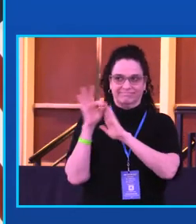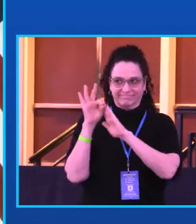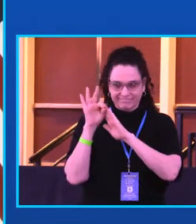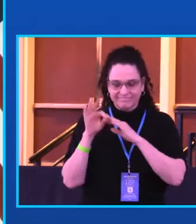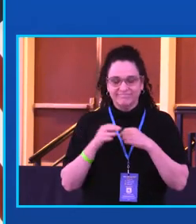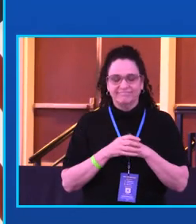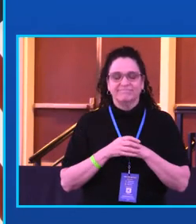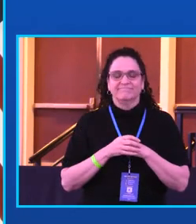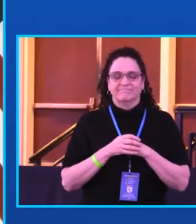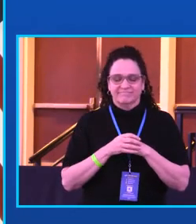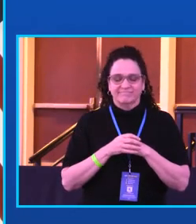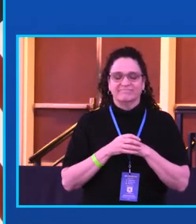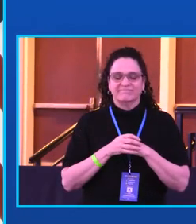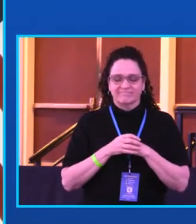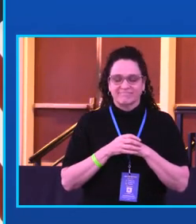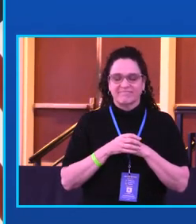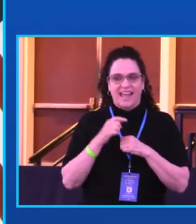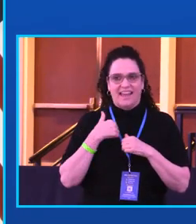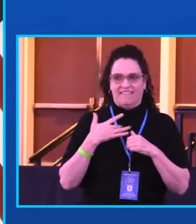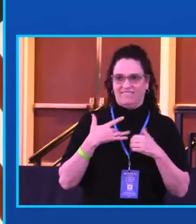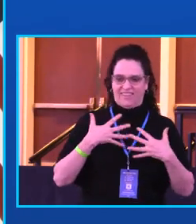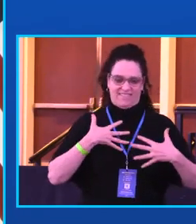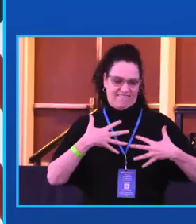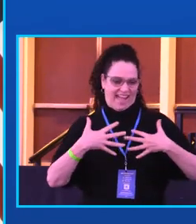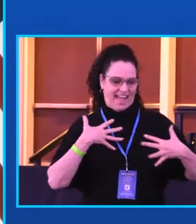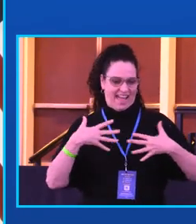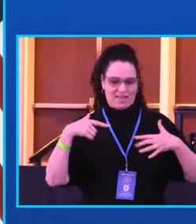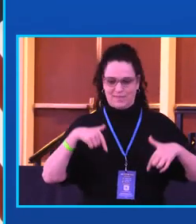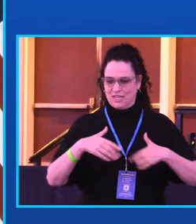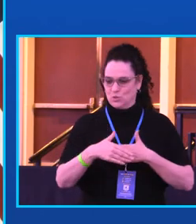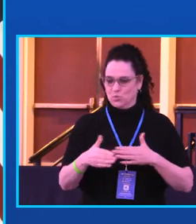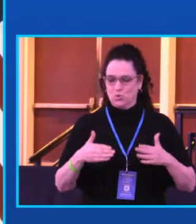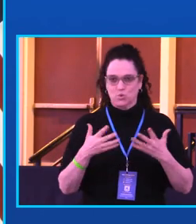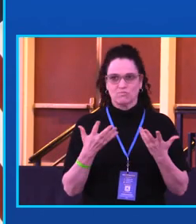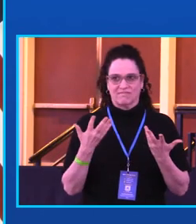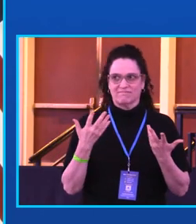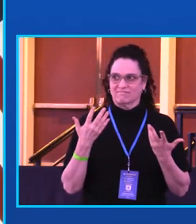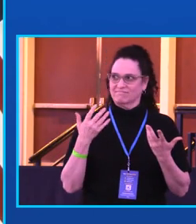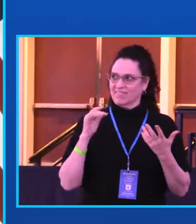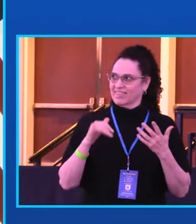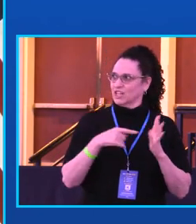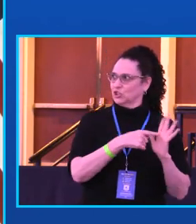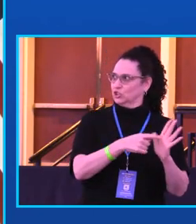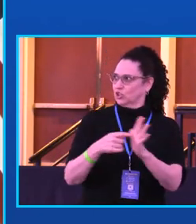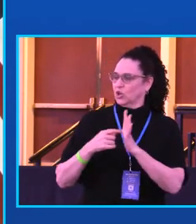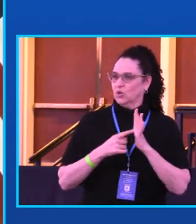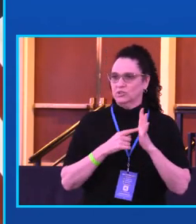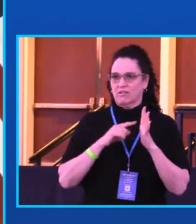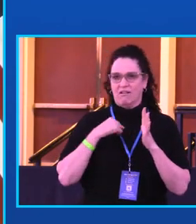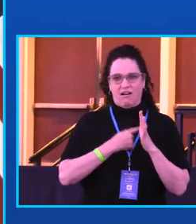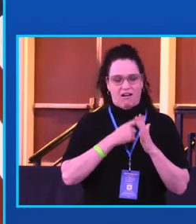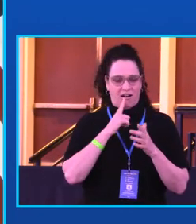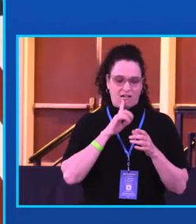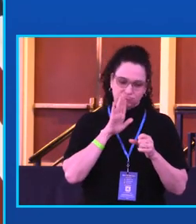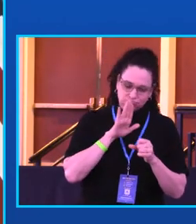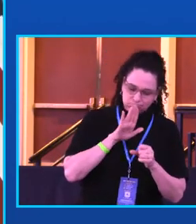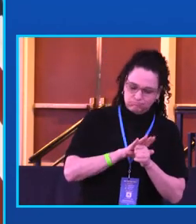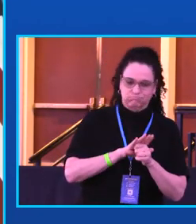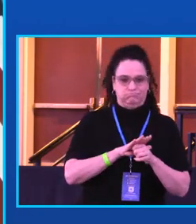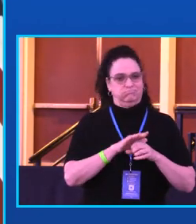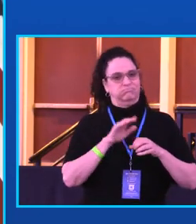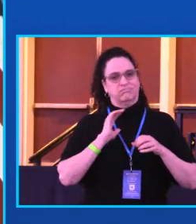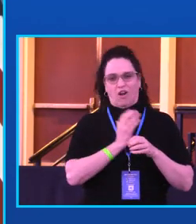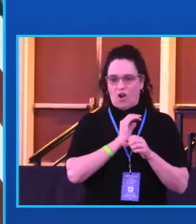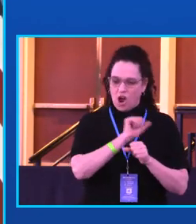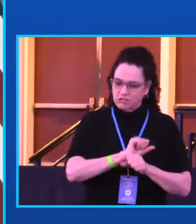the energy in the room, which, of course, is reflective of the extraordinary dedication, commitment, and